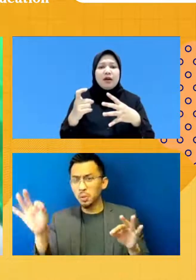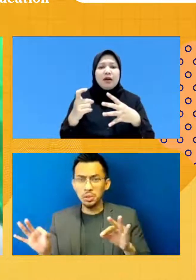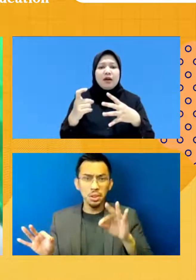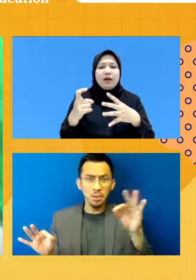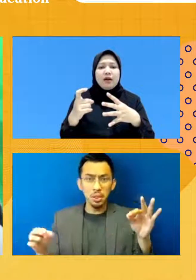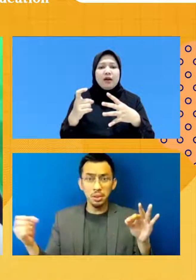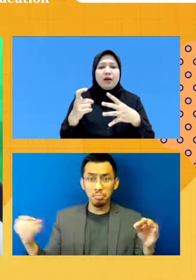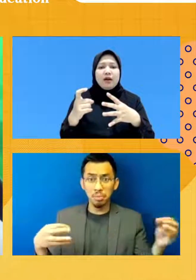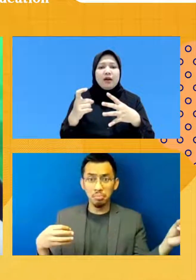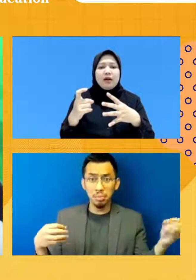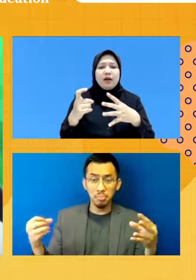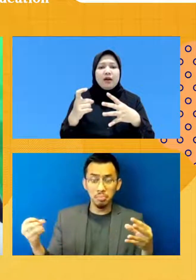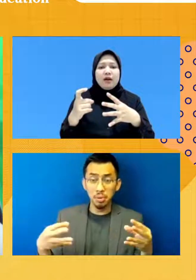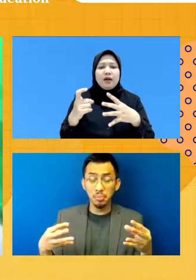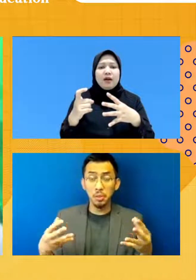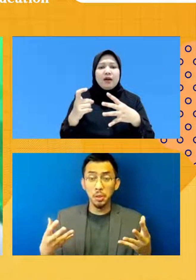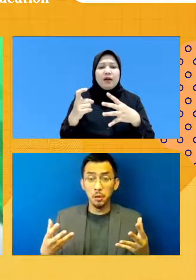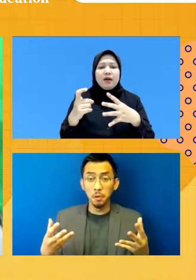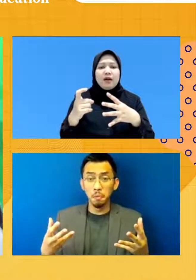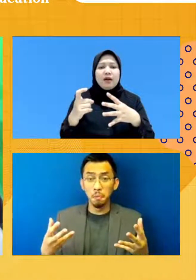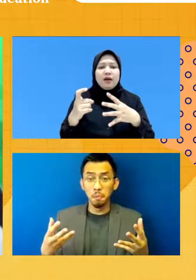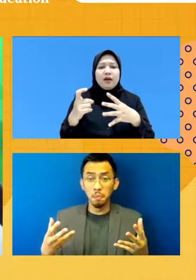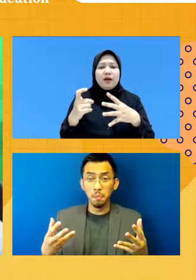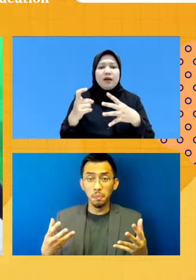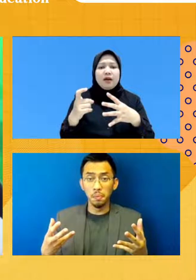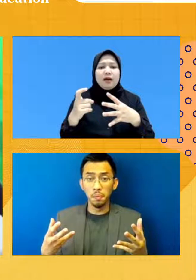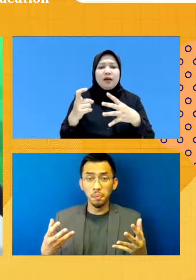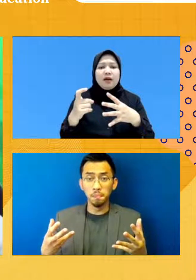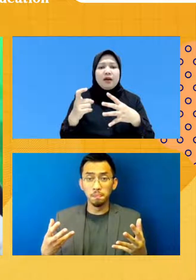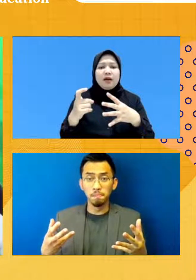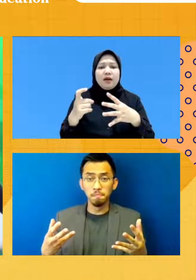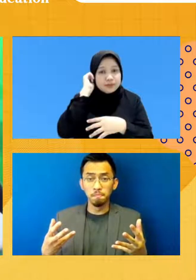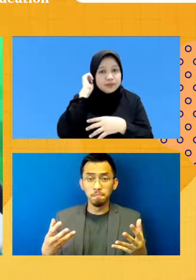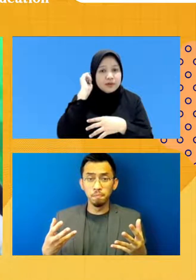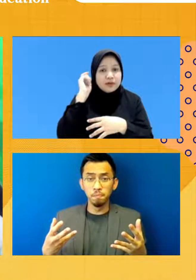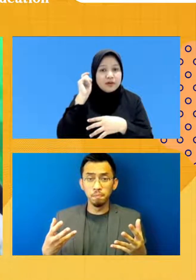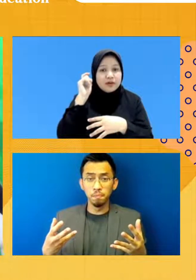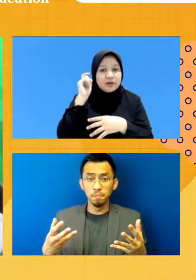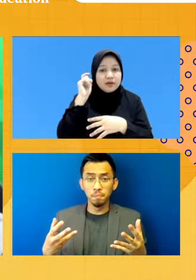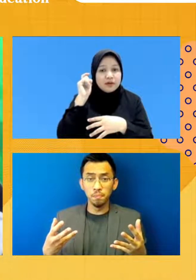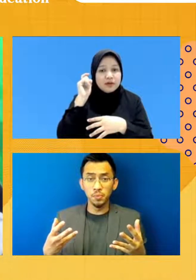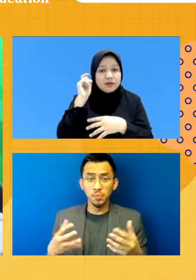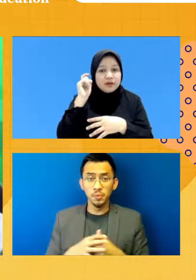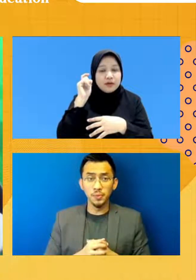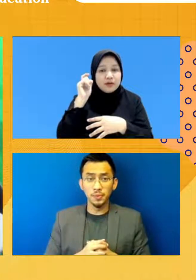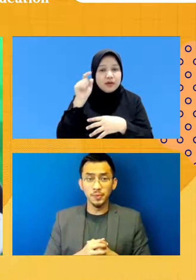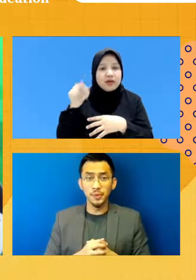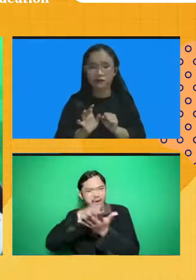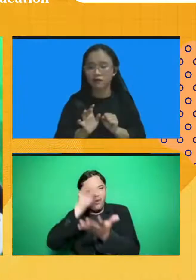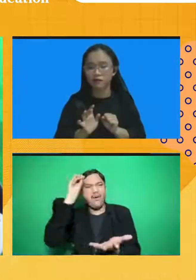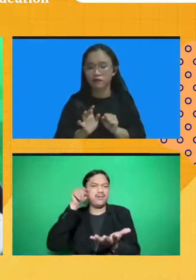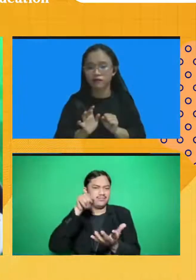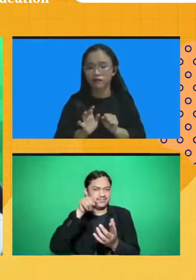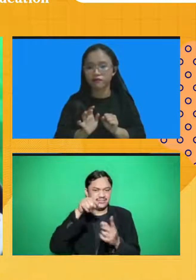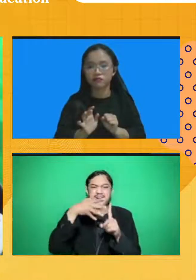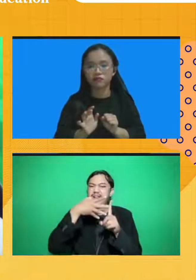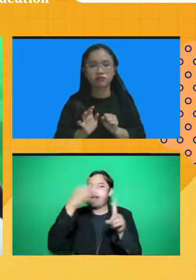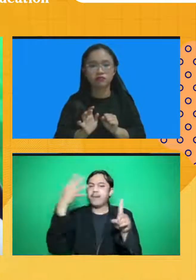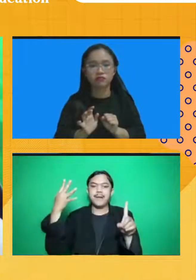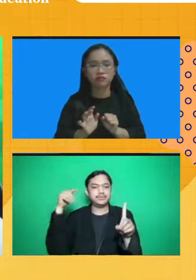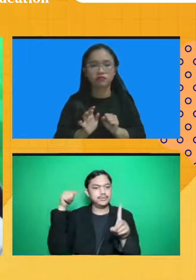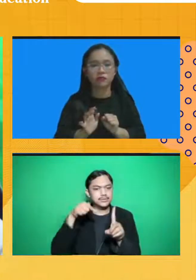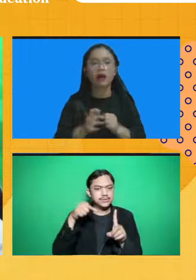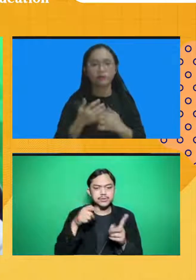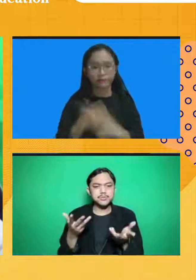get their money, and they do like kind of these things. So these things also can happen when we